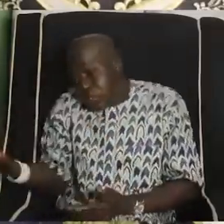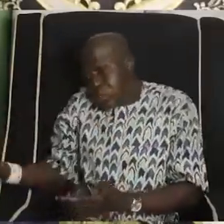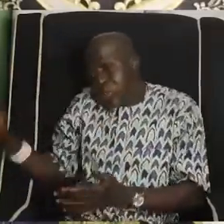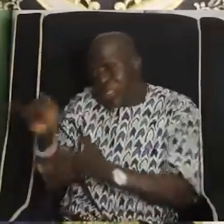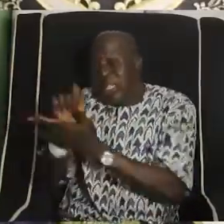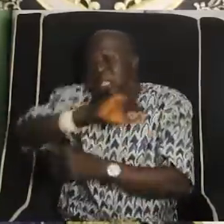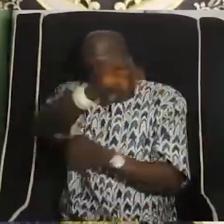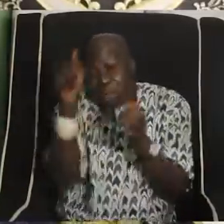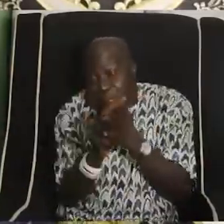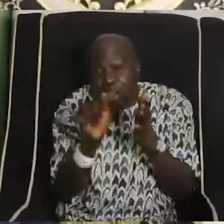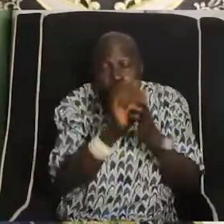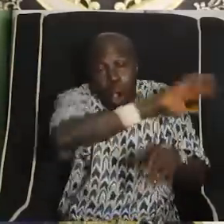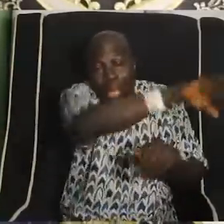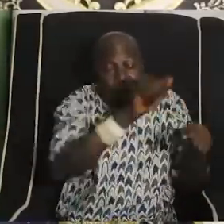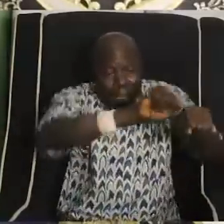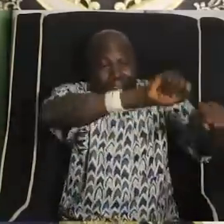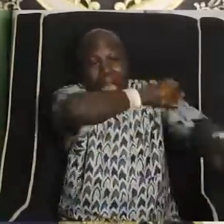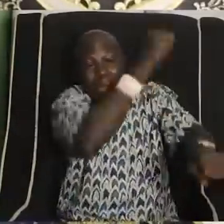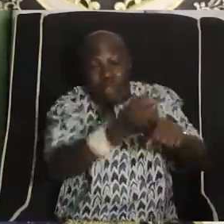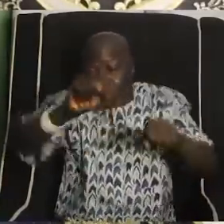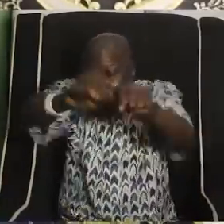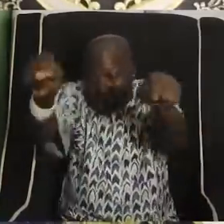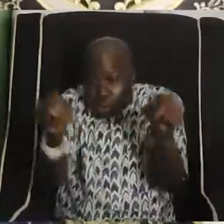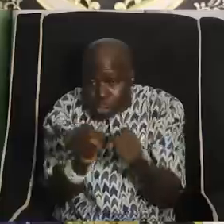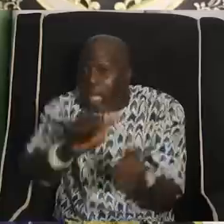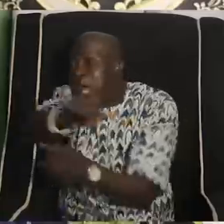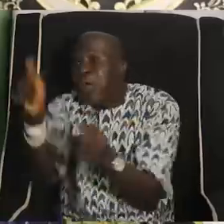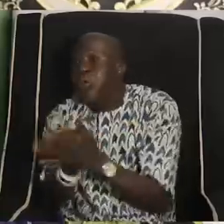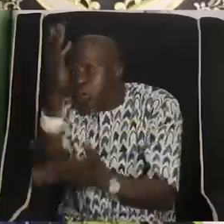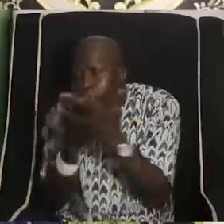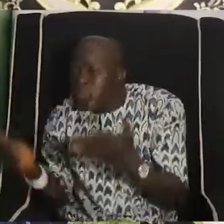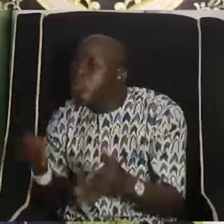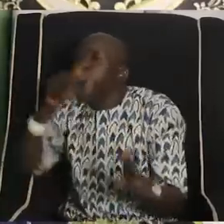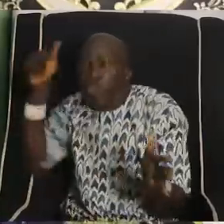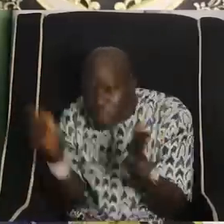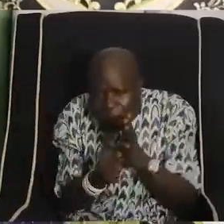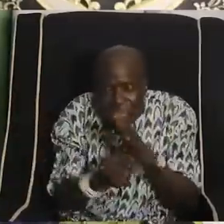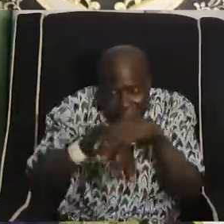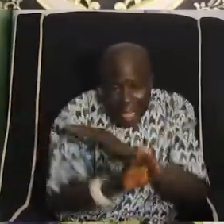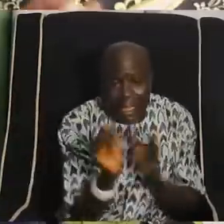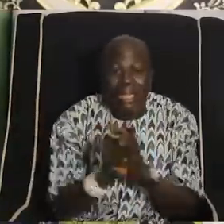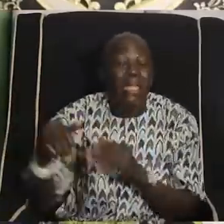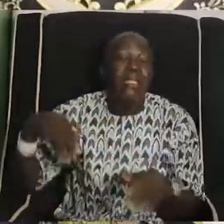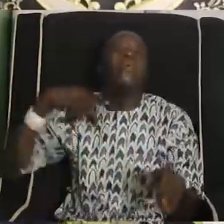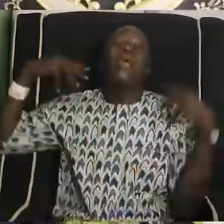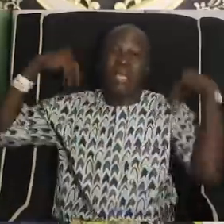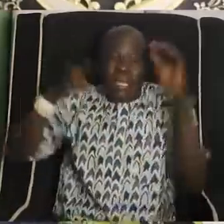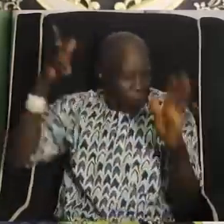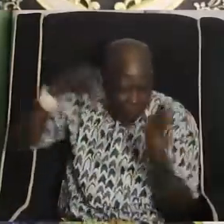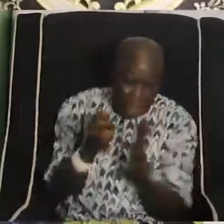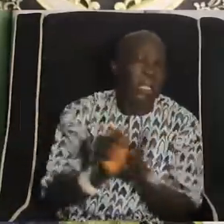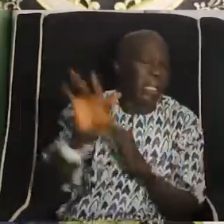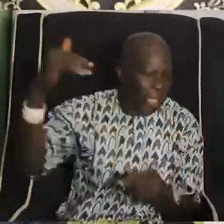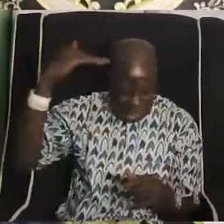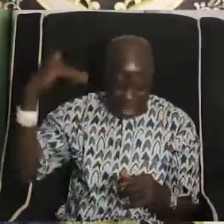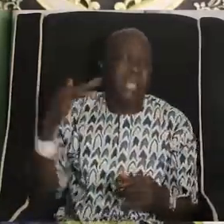something hidden. Or we move to a cult society. Oh my God. Or we say we have something hidden. And the angel is supposed to have killed us and destroy us there. Say, enter me, sir.